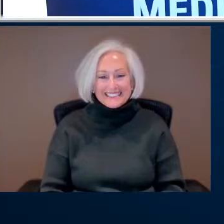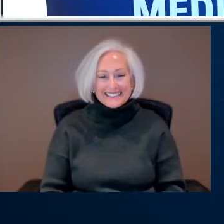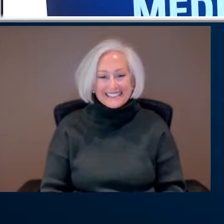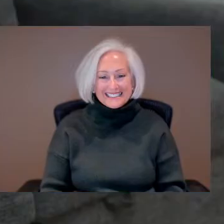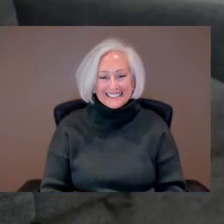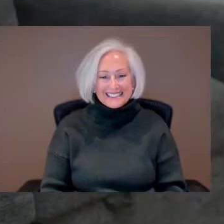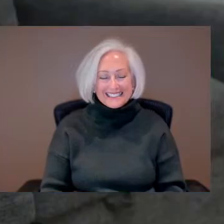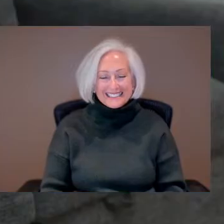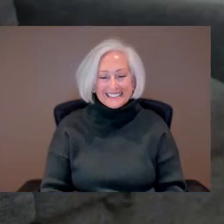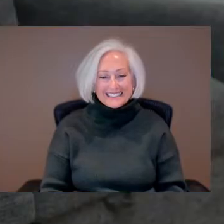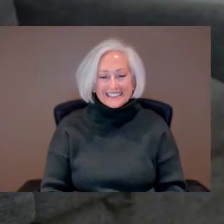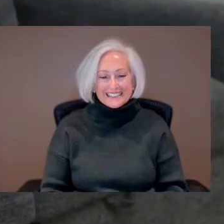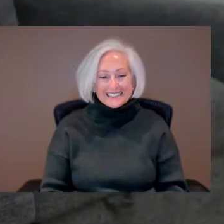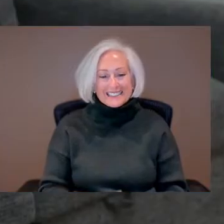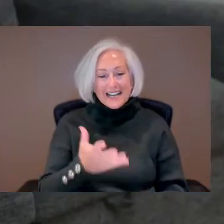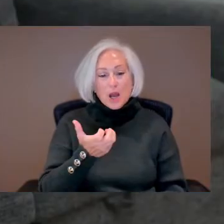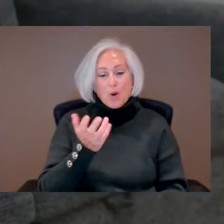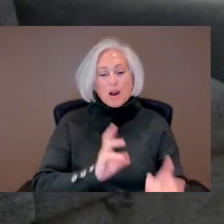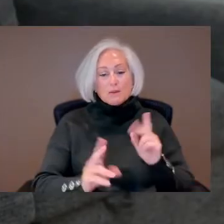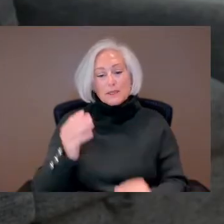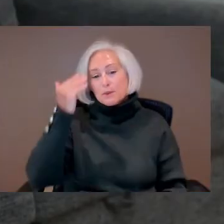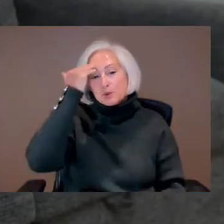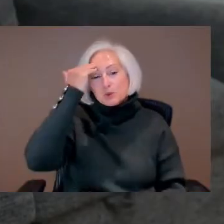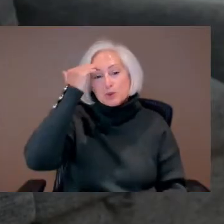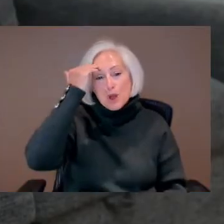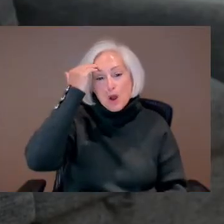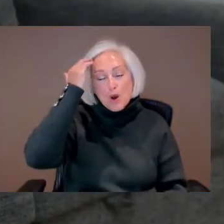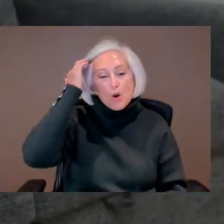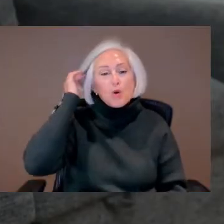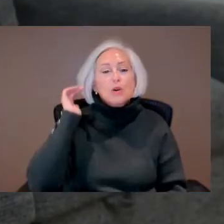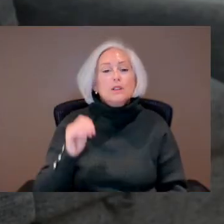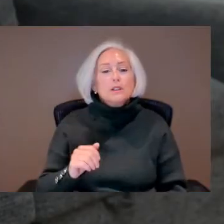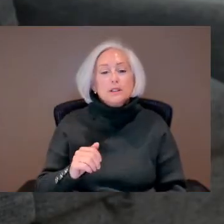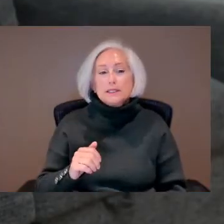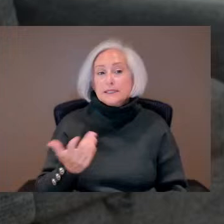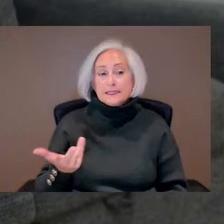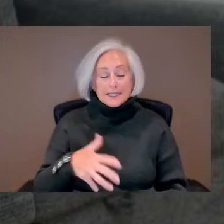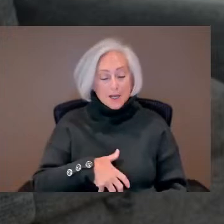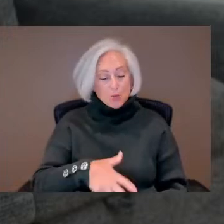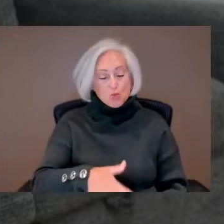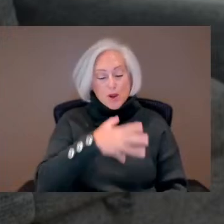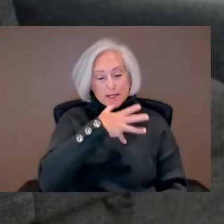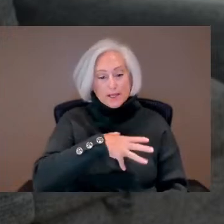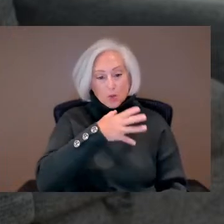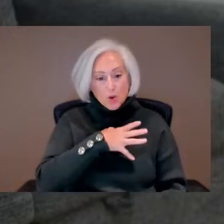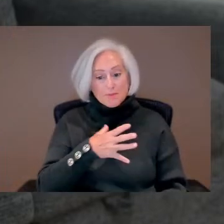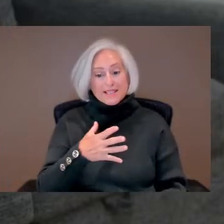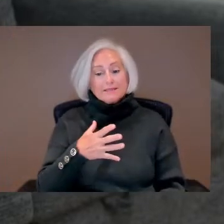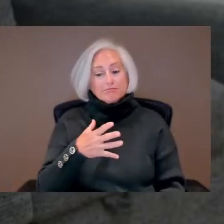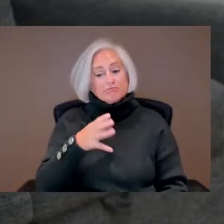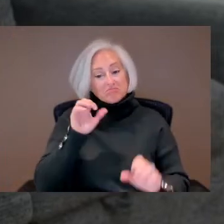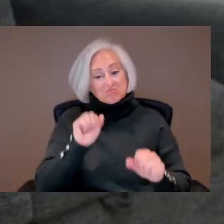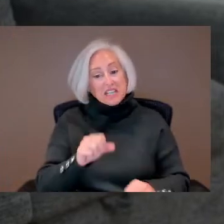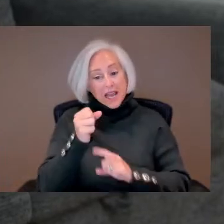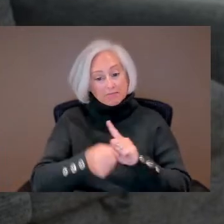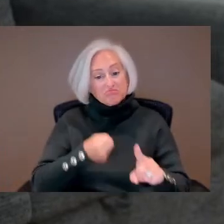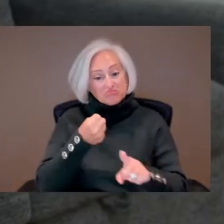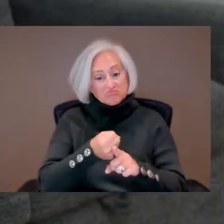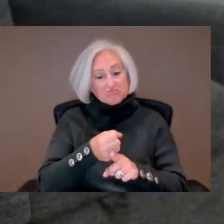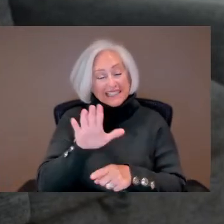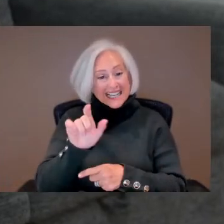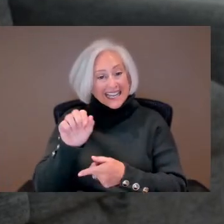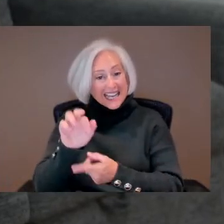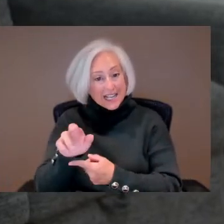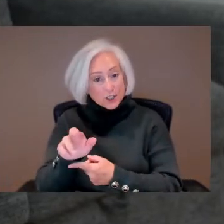I just want people to know that pregnant women do get cancer. And people with cancer do